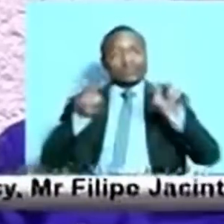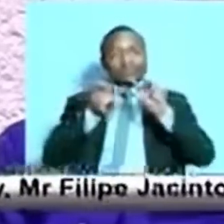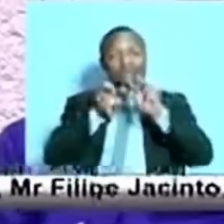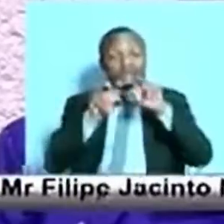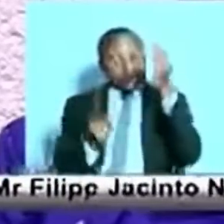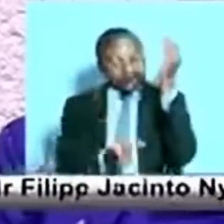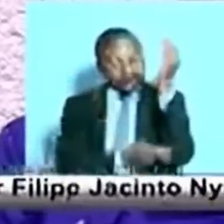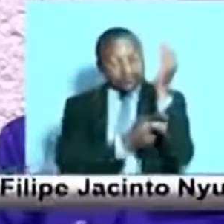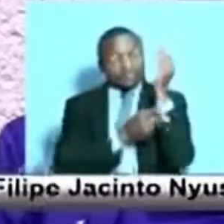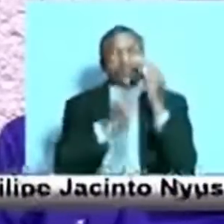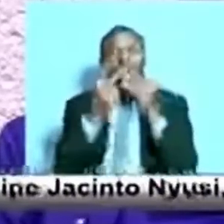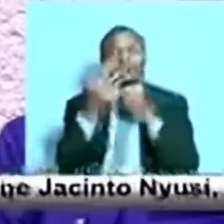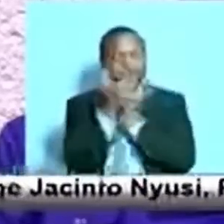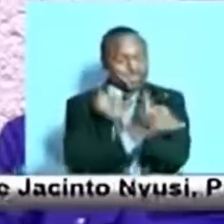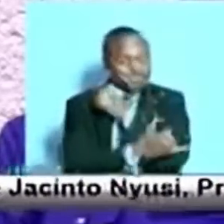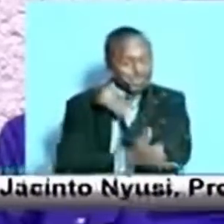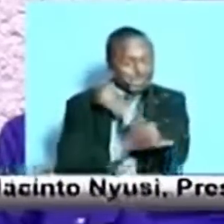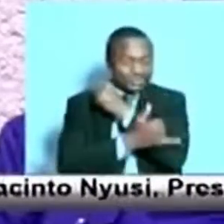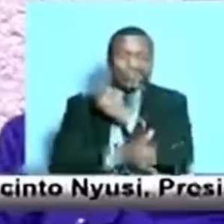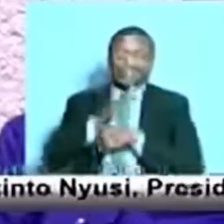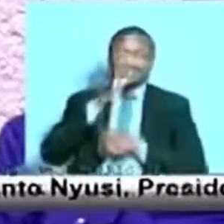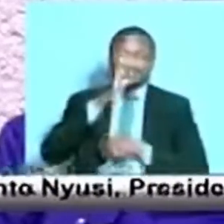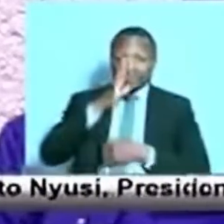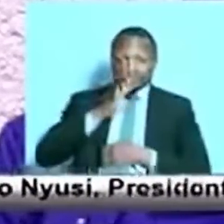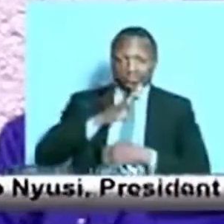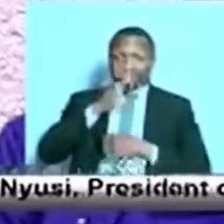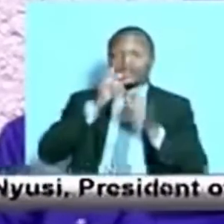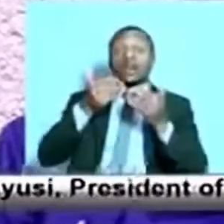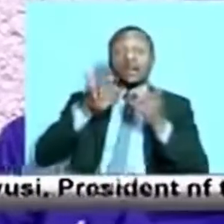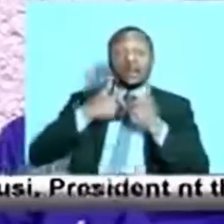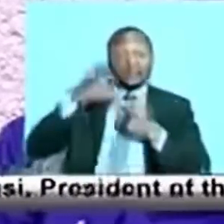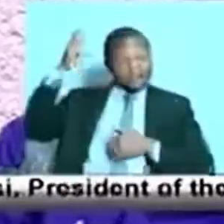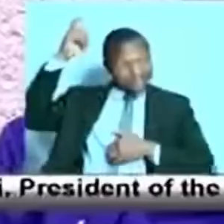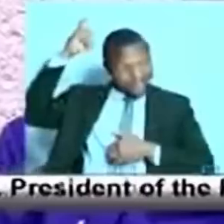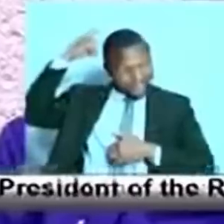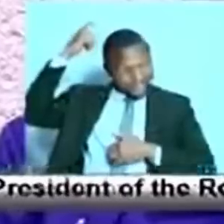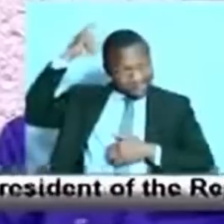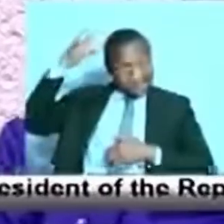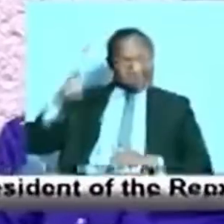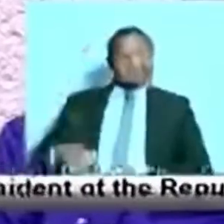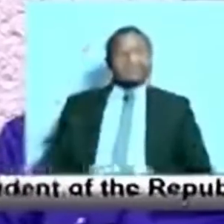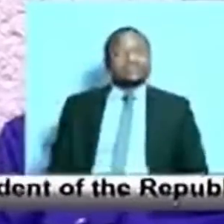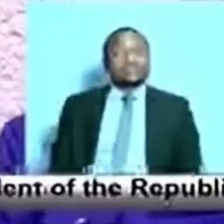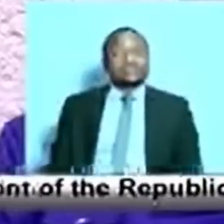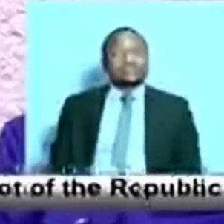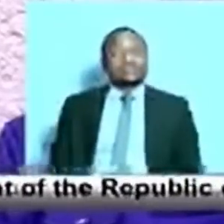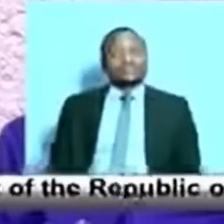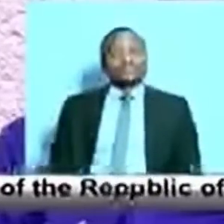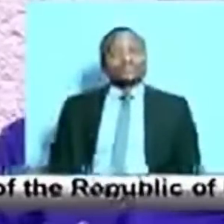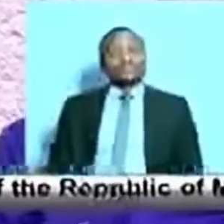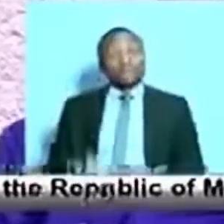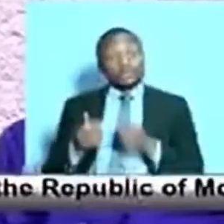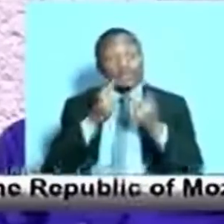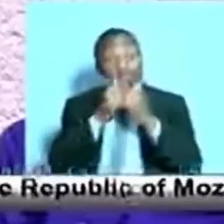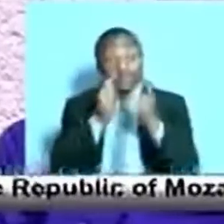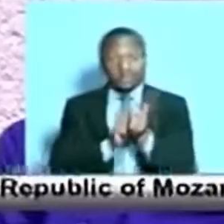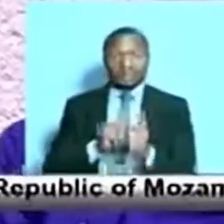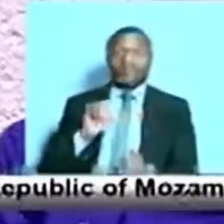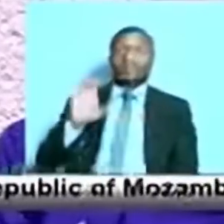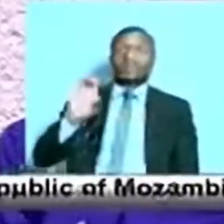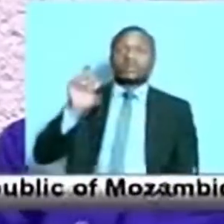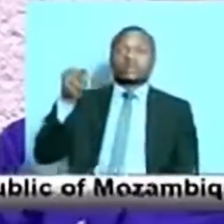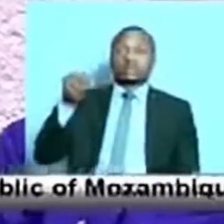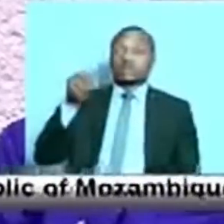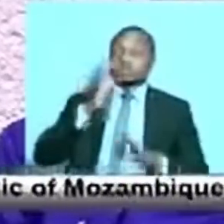countries. Madam Speaker, I have in mind when he referenced to the CDF. Order,